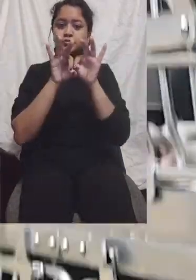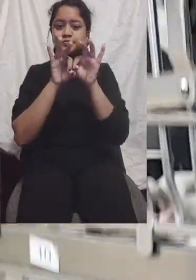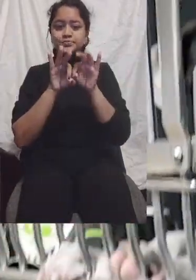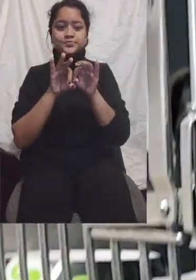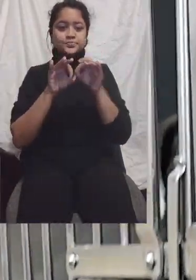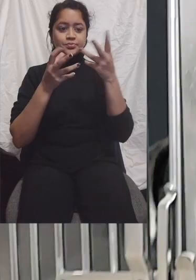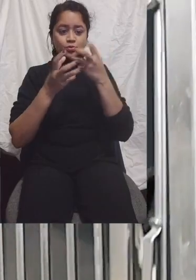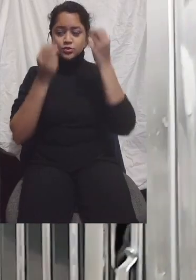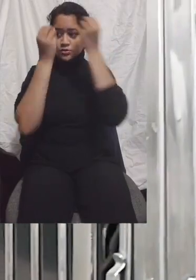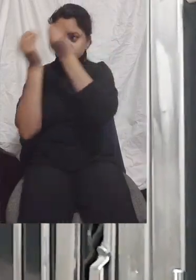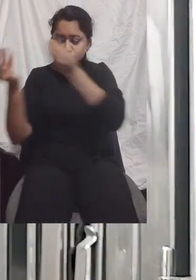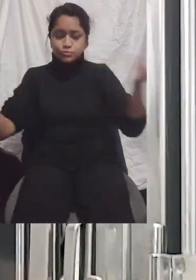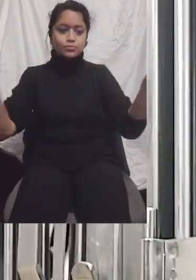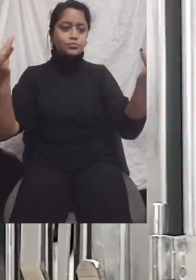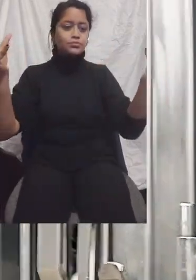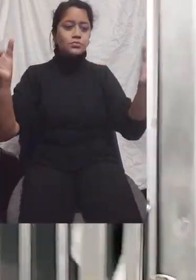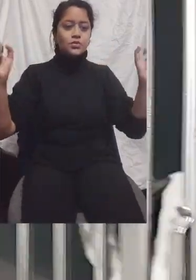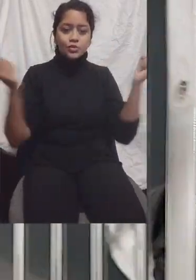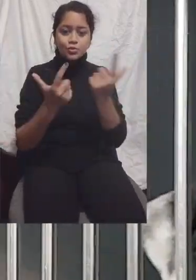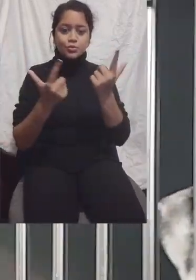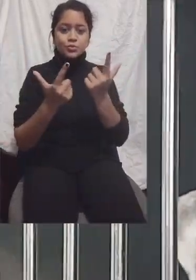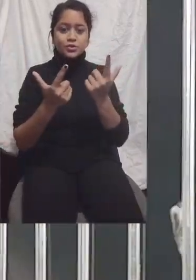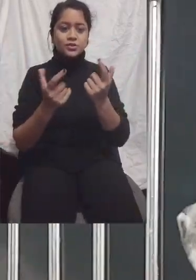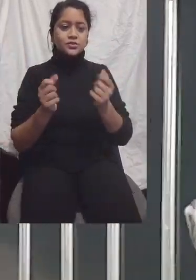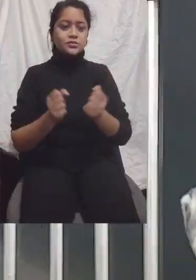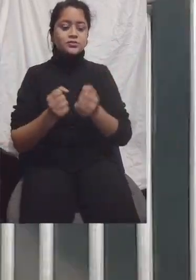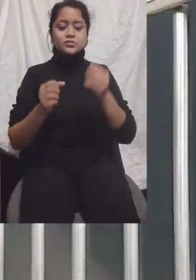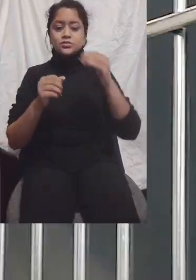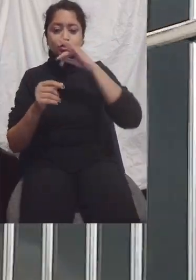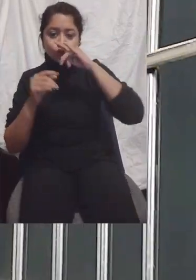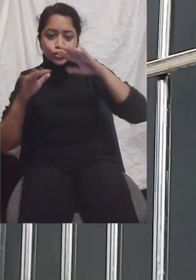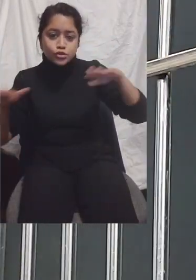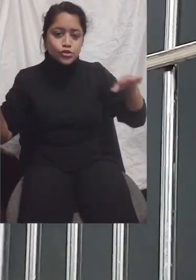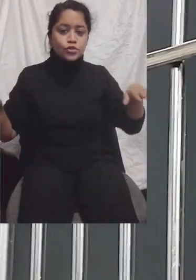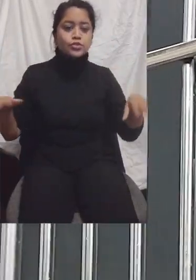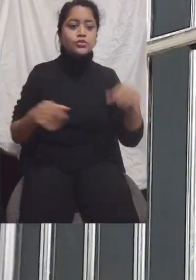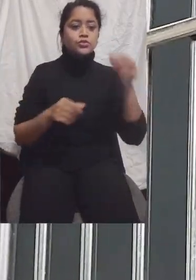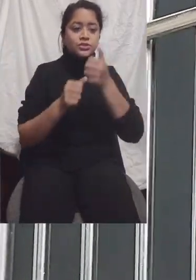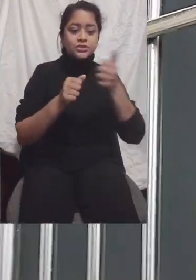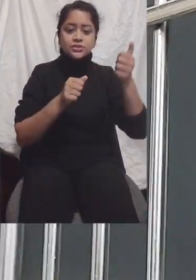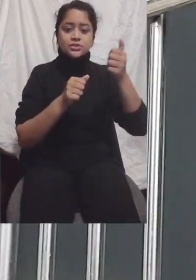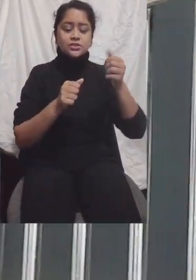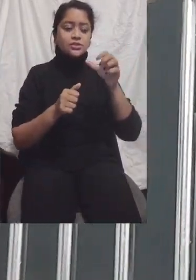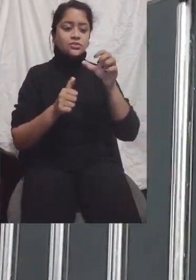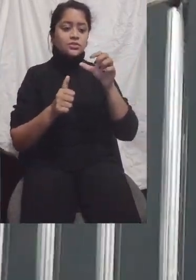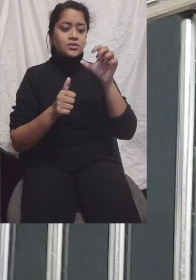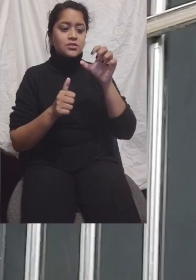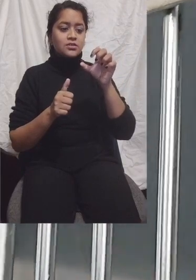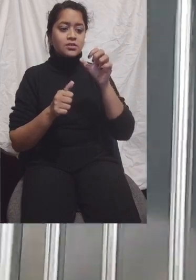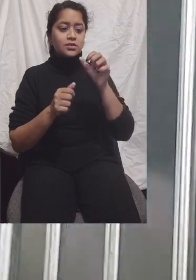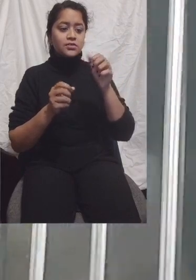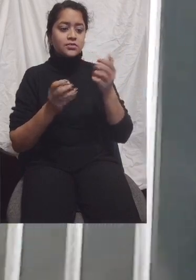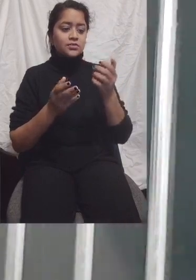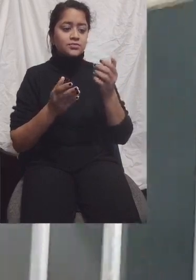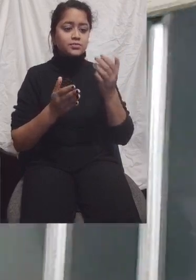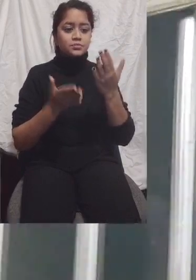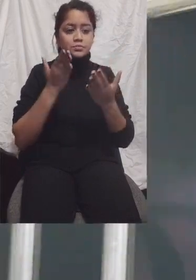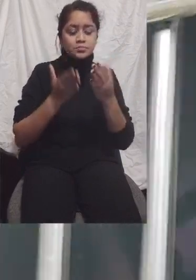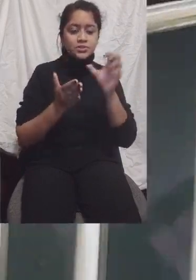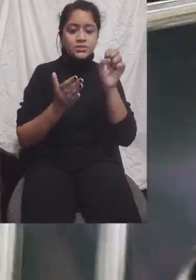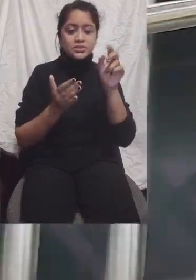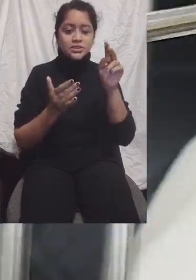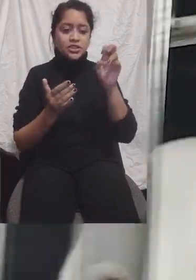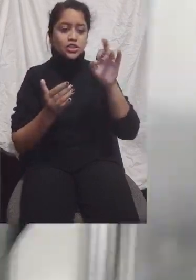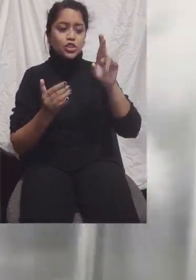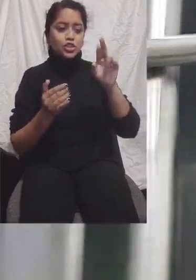our animal population is to educate our community. We want to talk to children, we want to talk to seniors about the awareness of animal